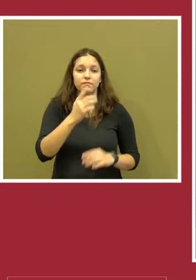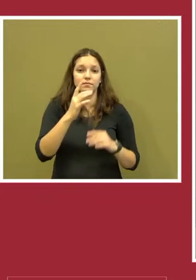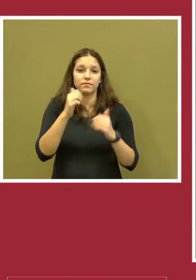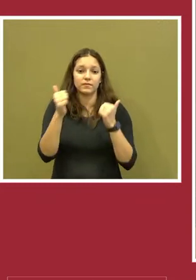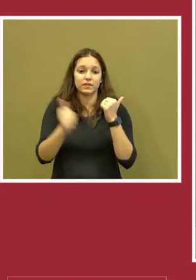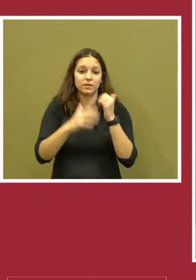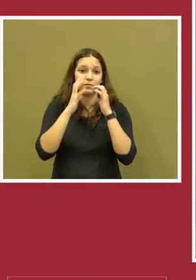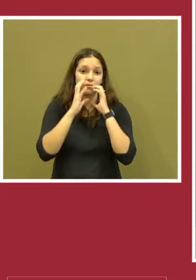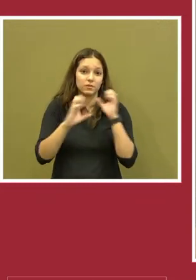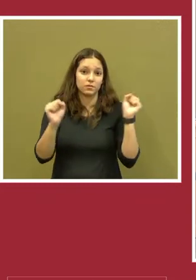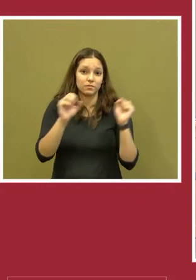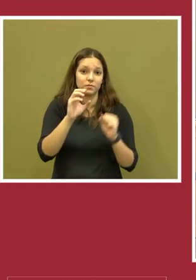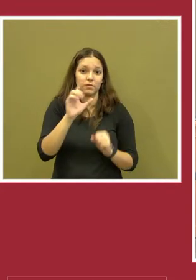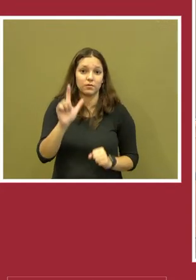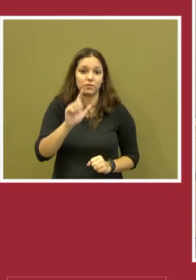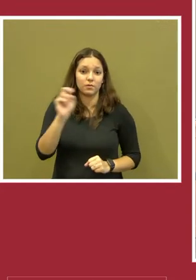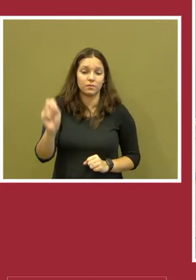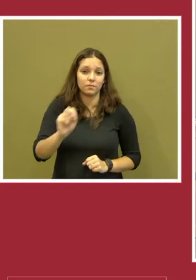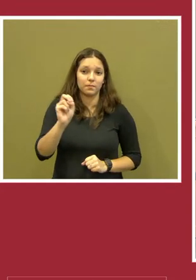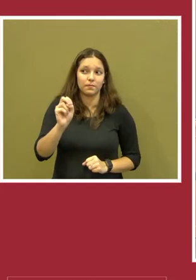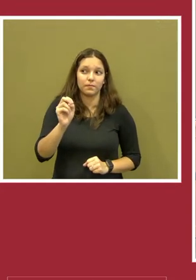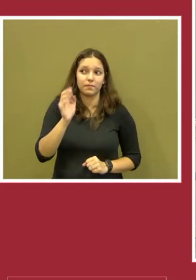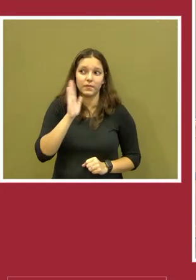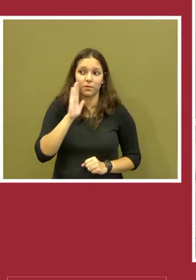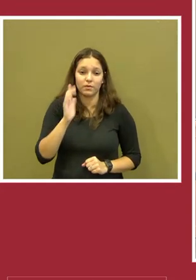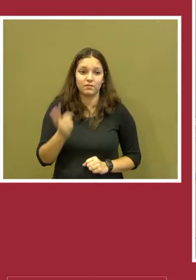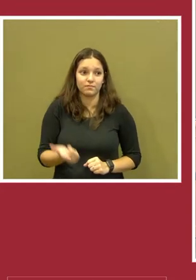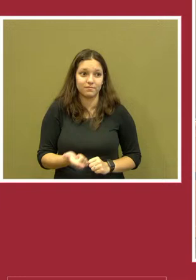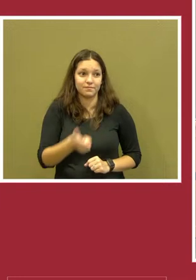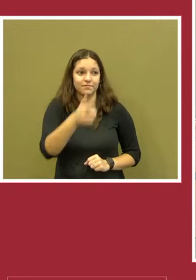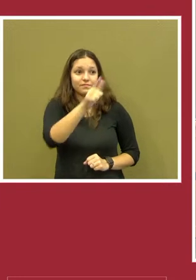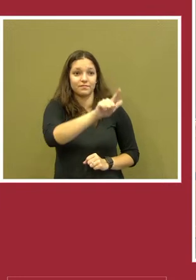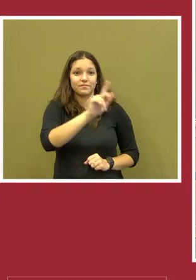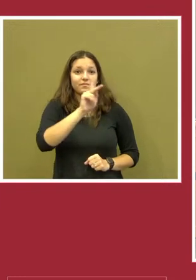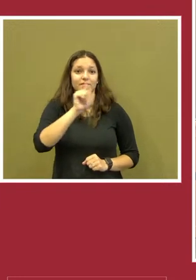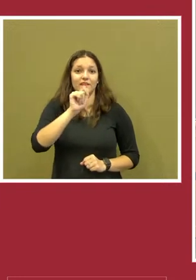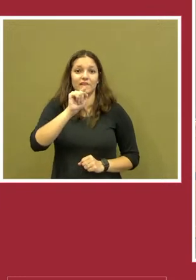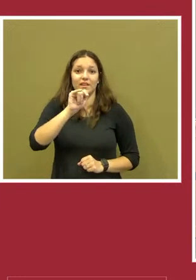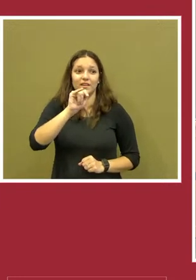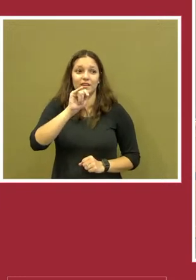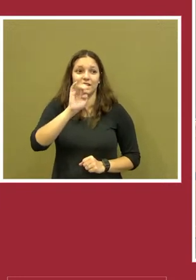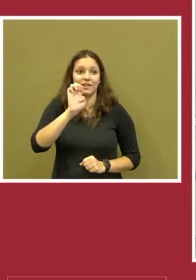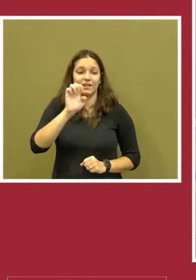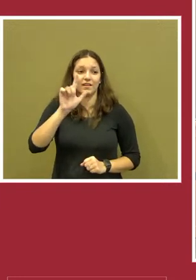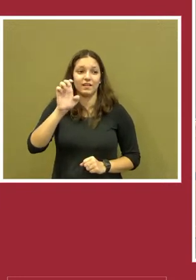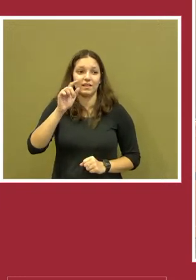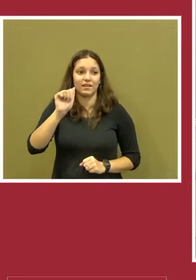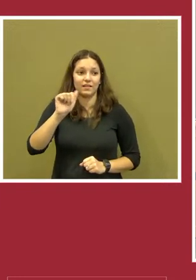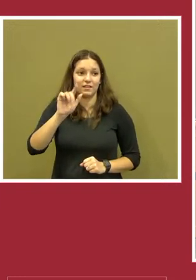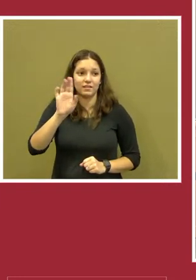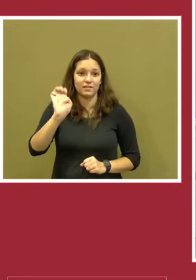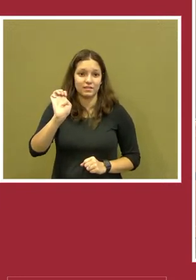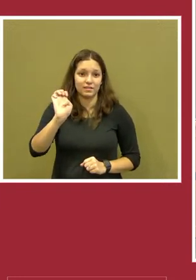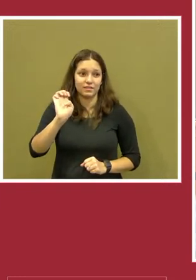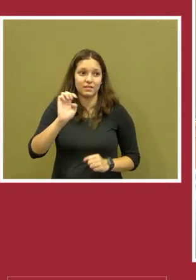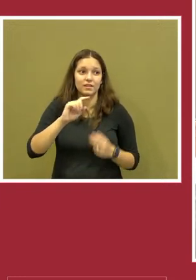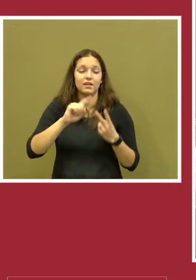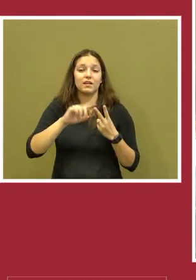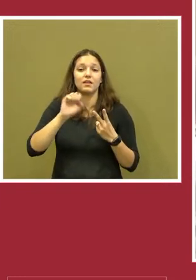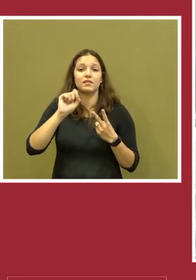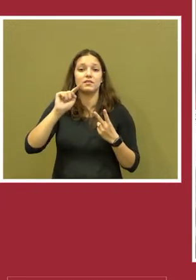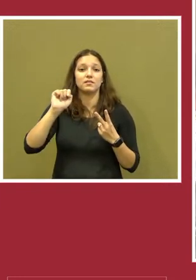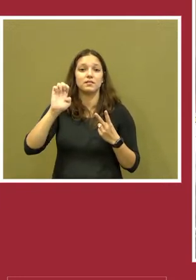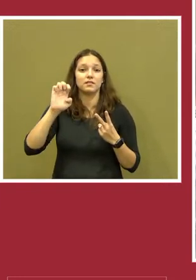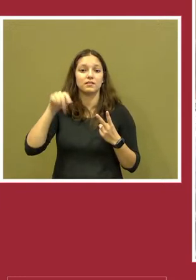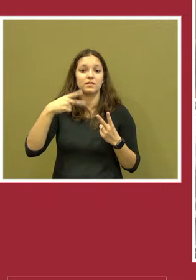Superintendent Nordquist. And I will be handing this over to Katie Legacy, our Deputy Superintendent, and Stephen Duvall, our Director